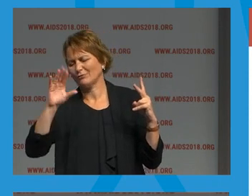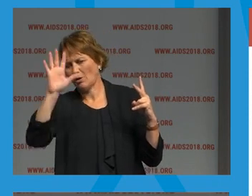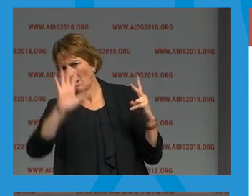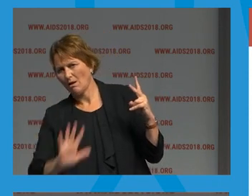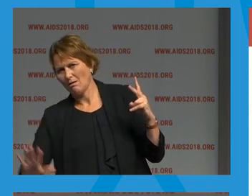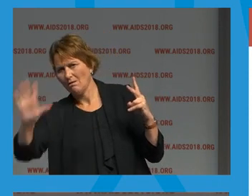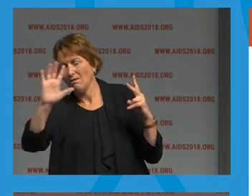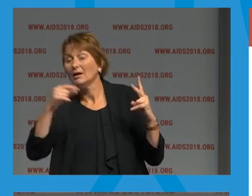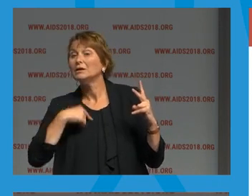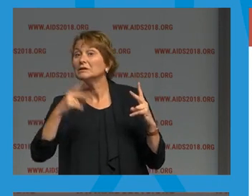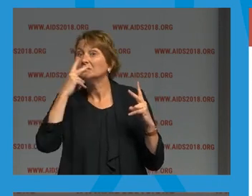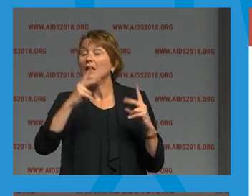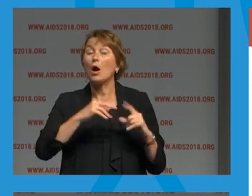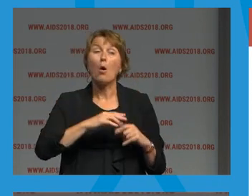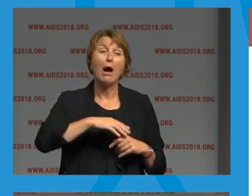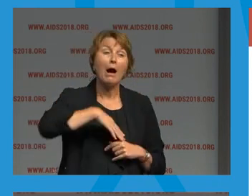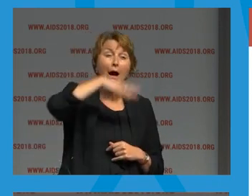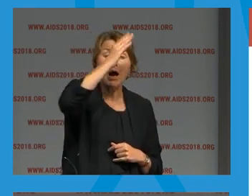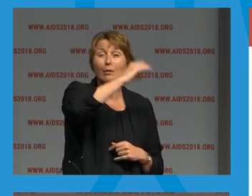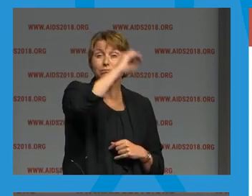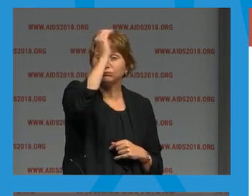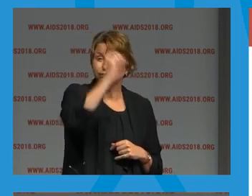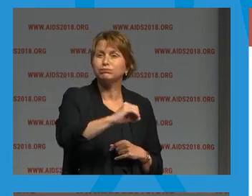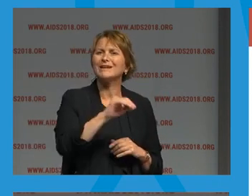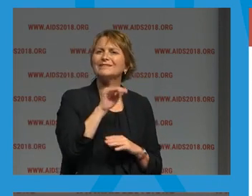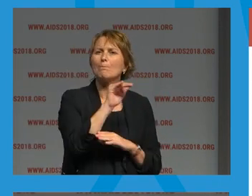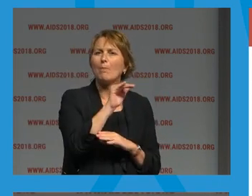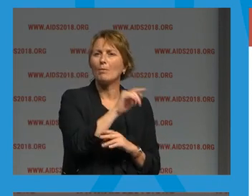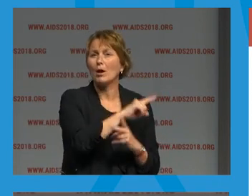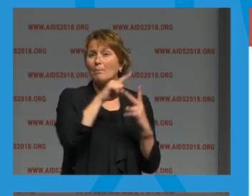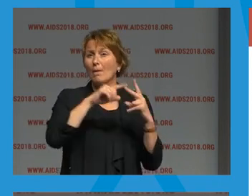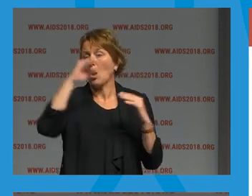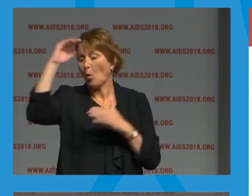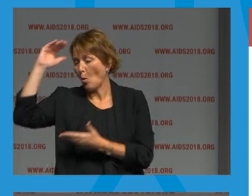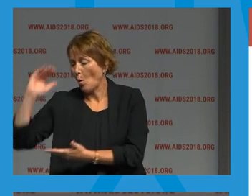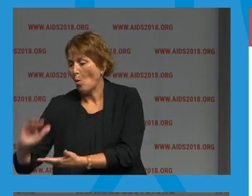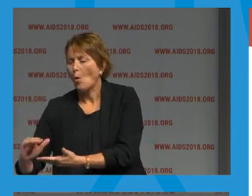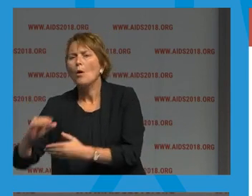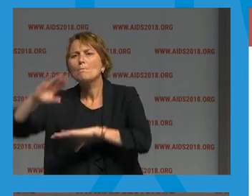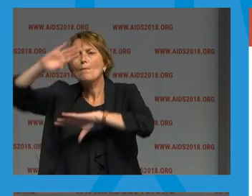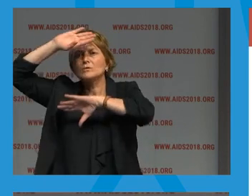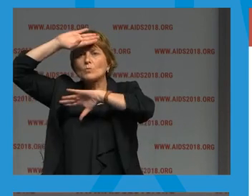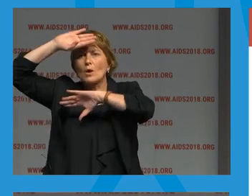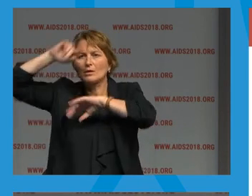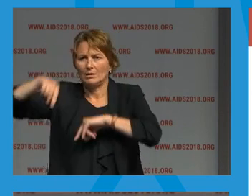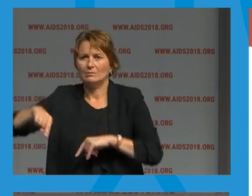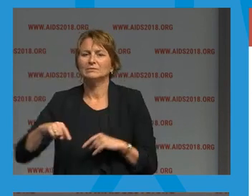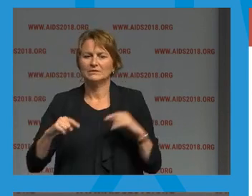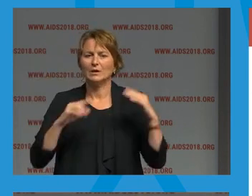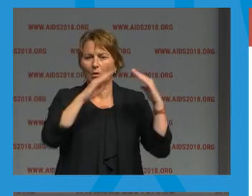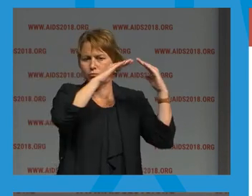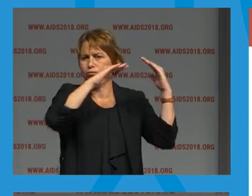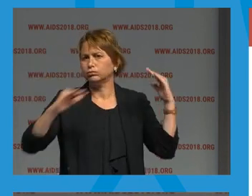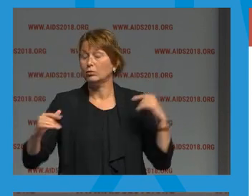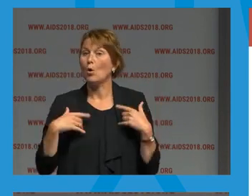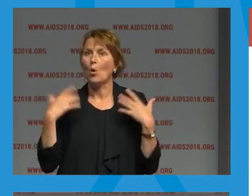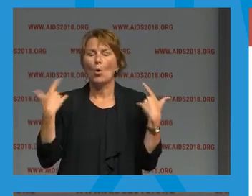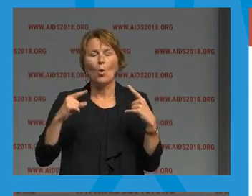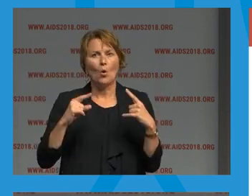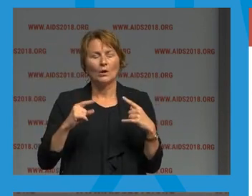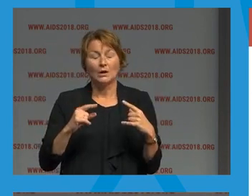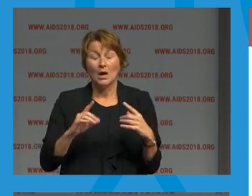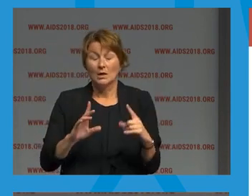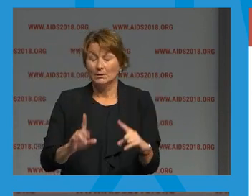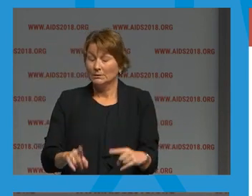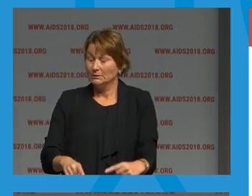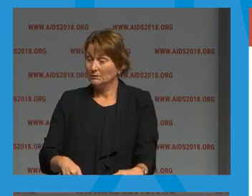very high numbers in Zimbabwe to extraordinary low numbers in Botswana. This is our challenge. It's a challenge